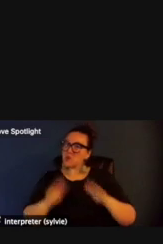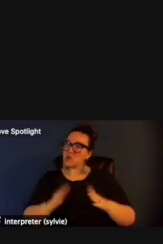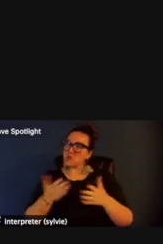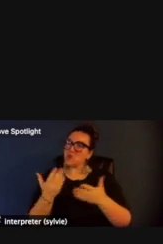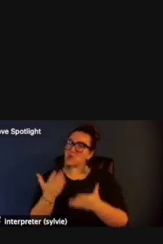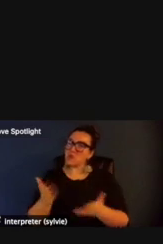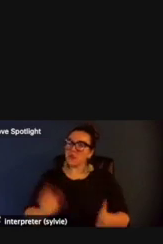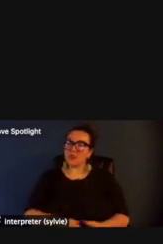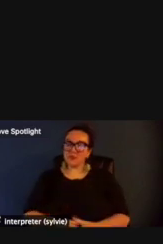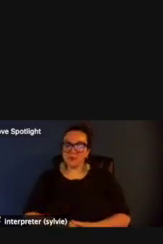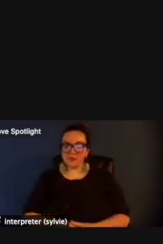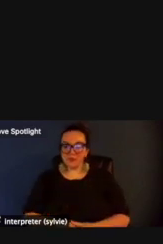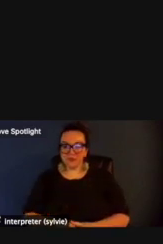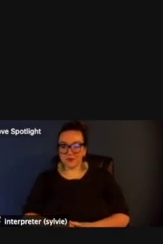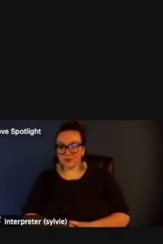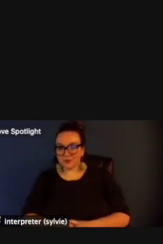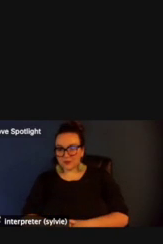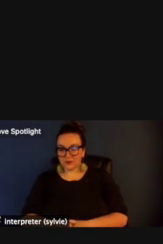Greg.